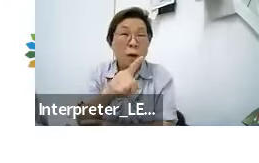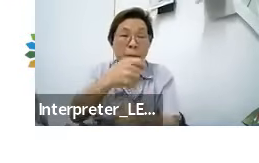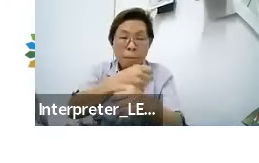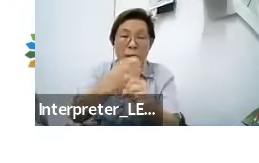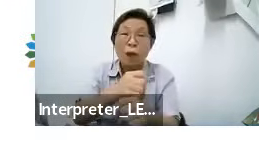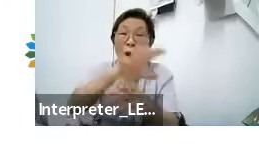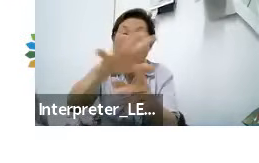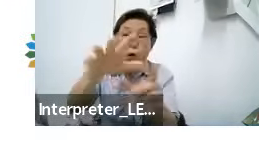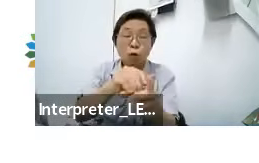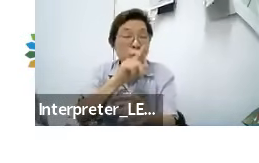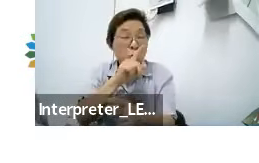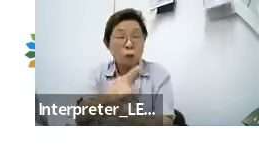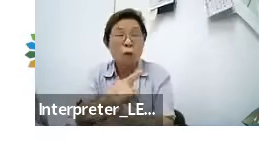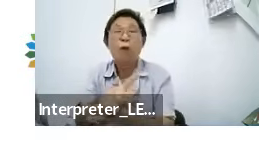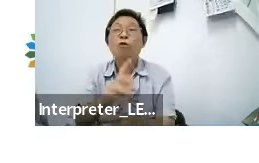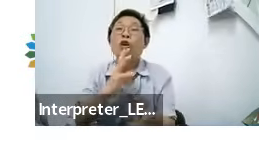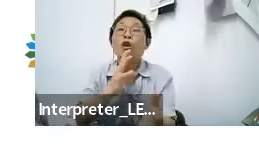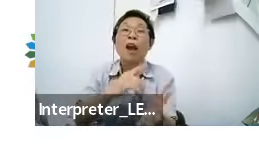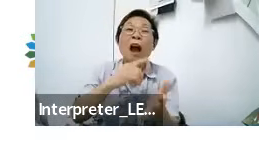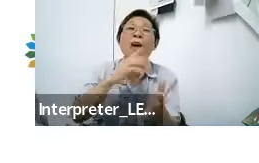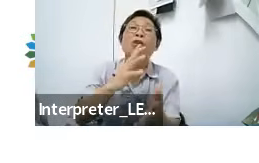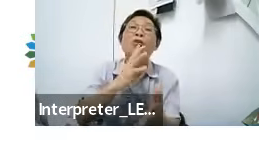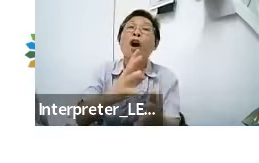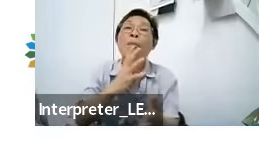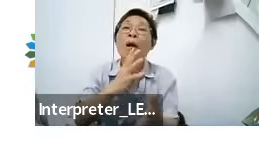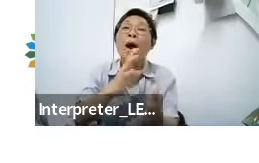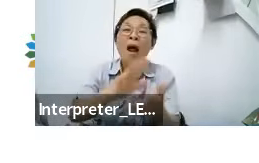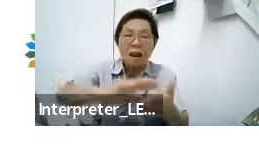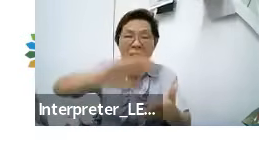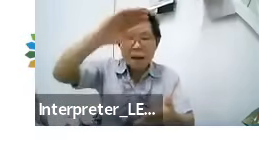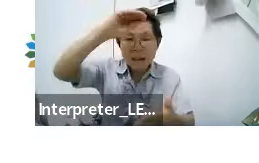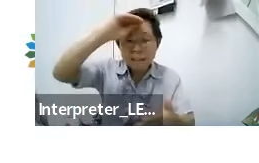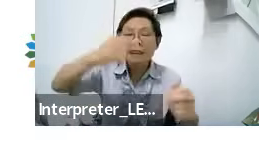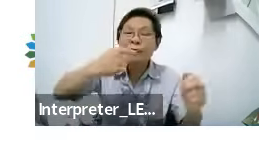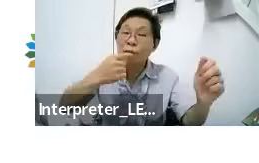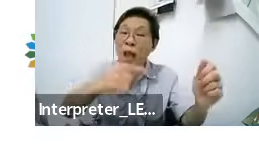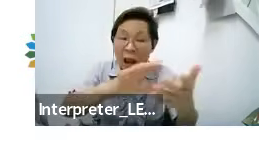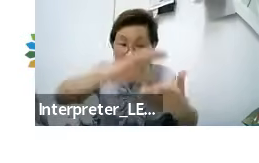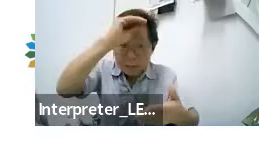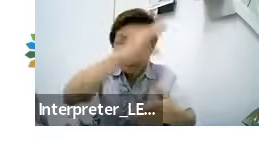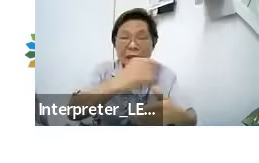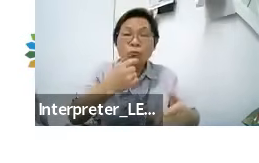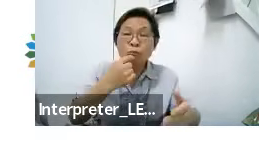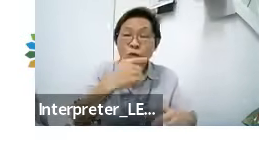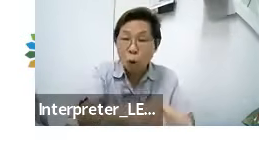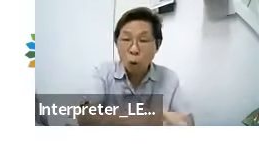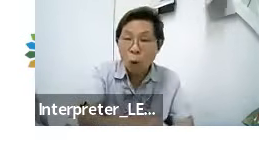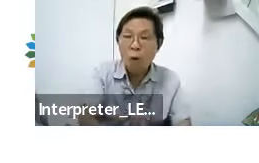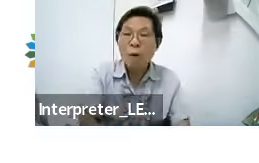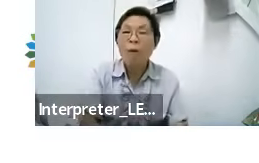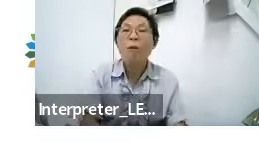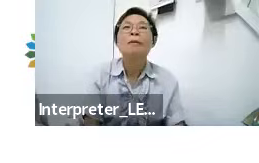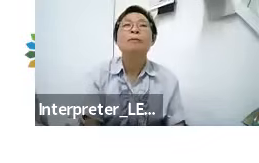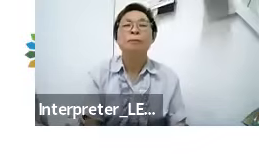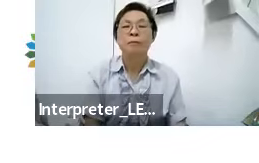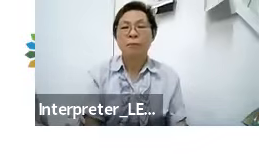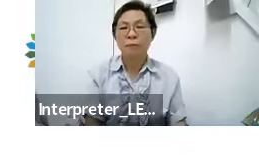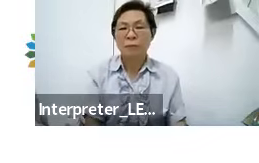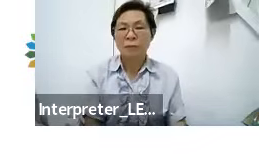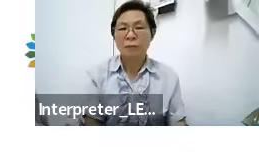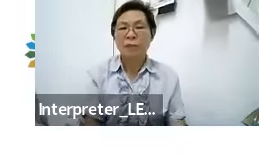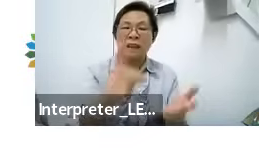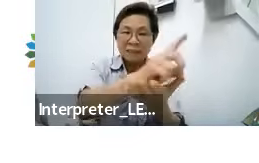When talking learning and instructions, I want to mention a little bit about UDL principle, universal design